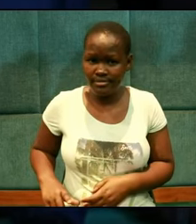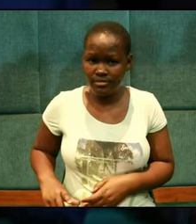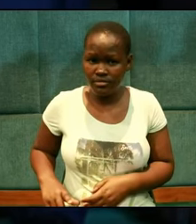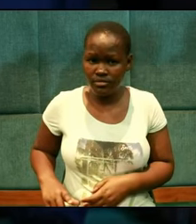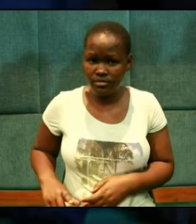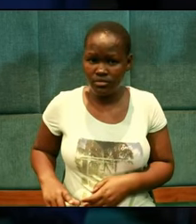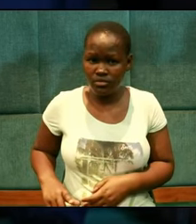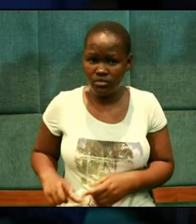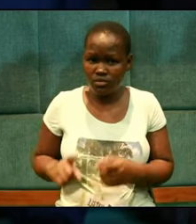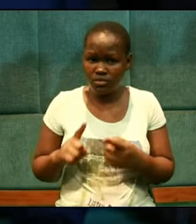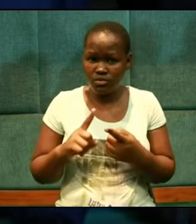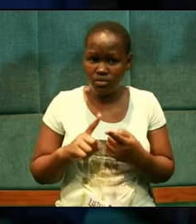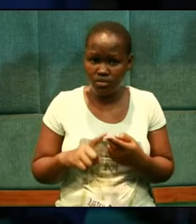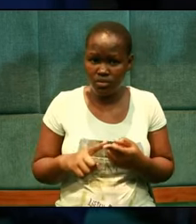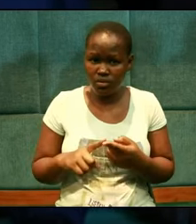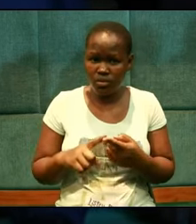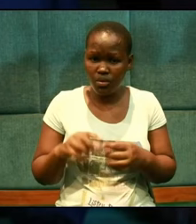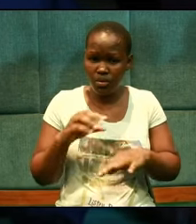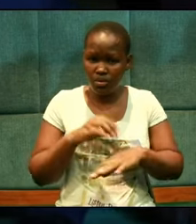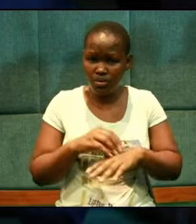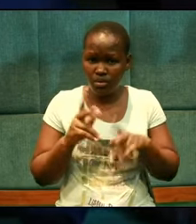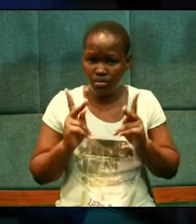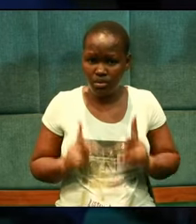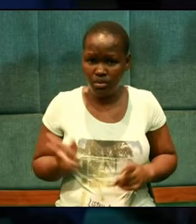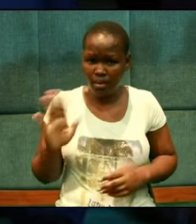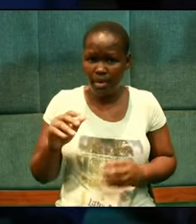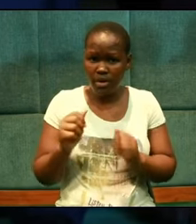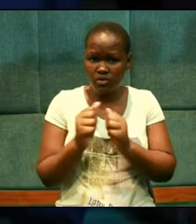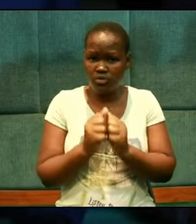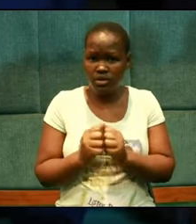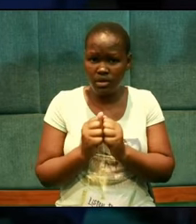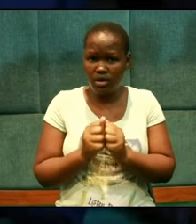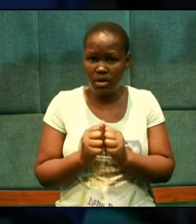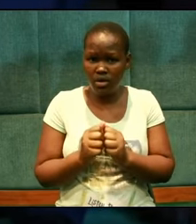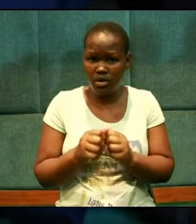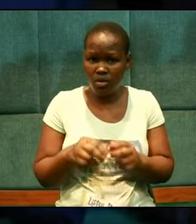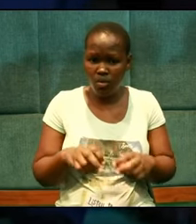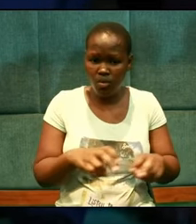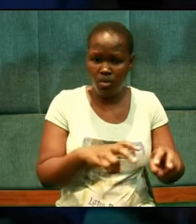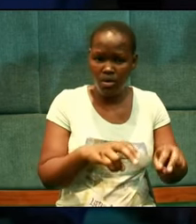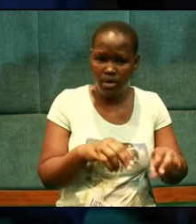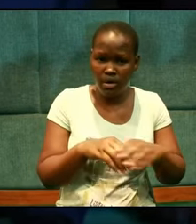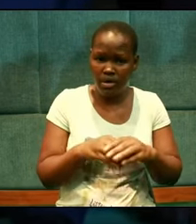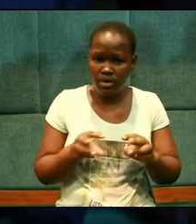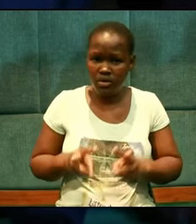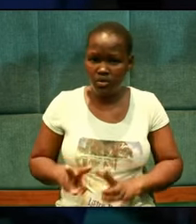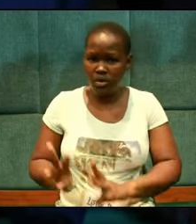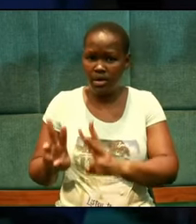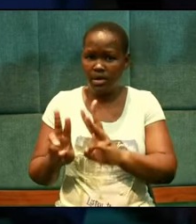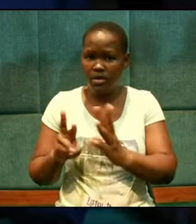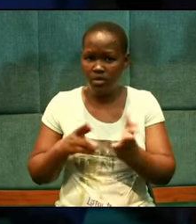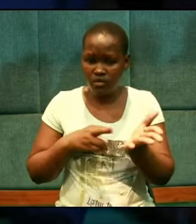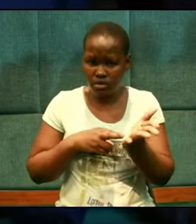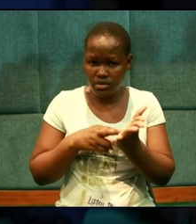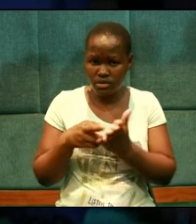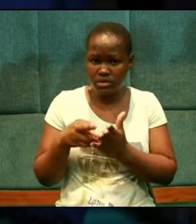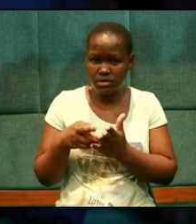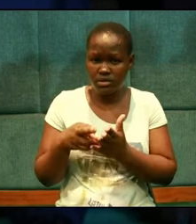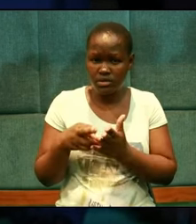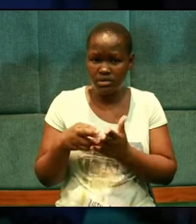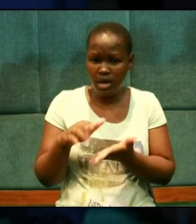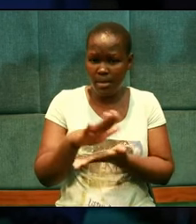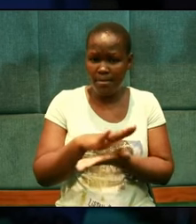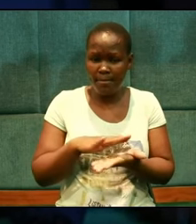bring these people back together, that they may walk in a path of righteousness based on knowledge.